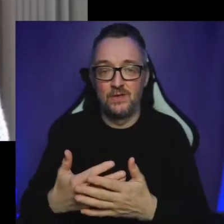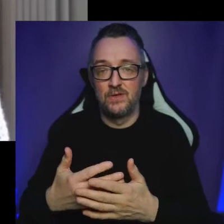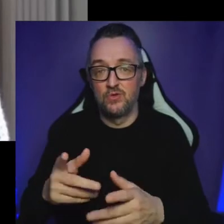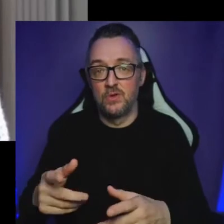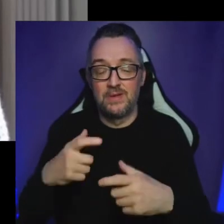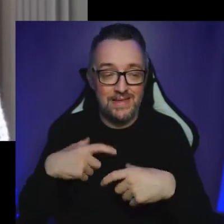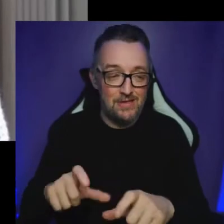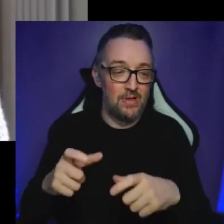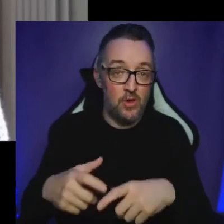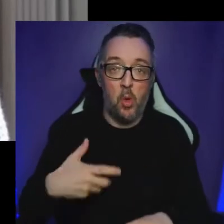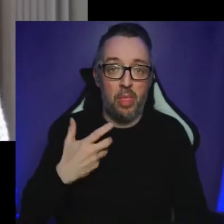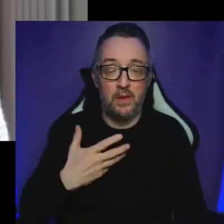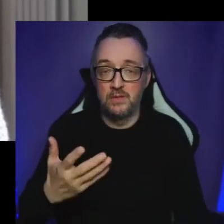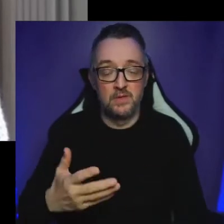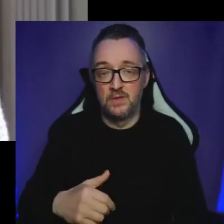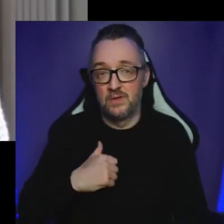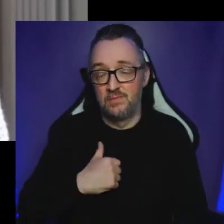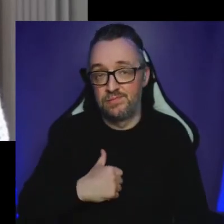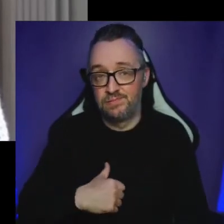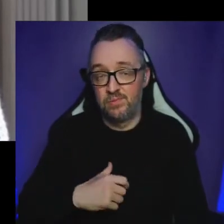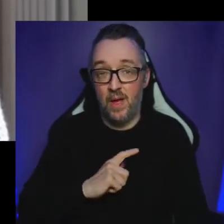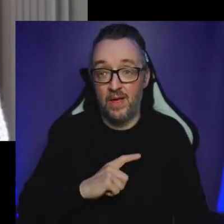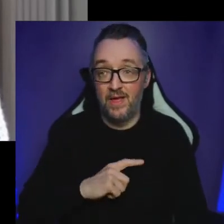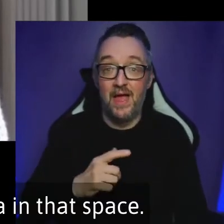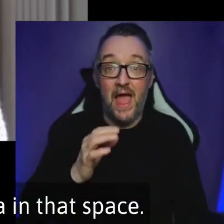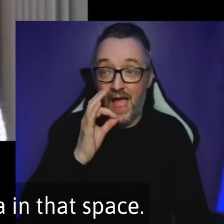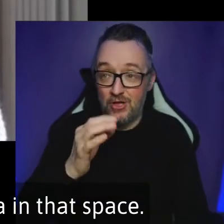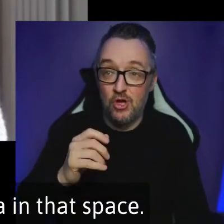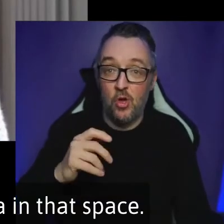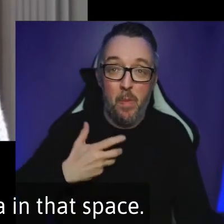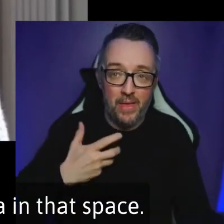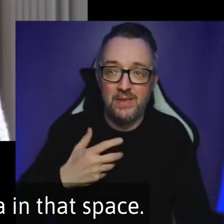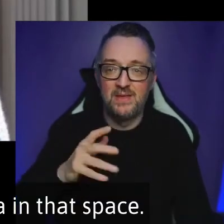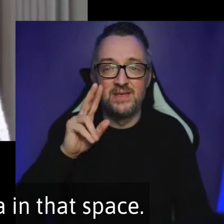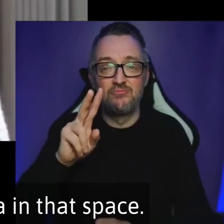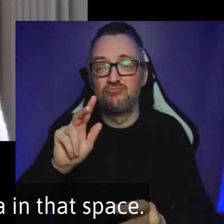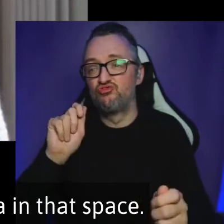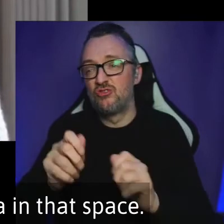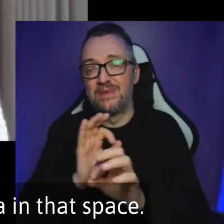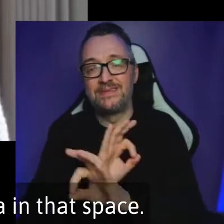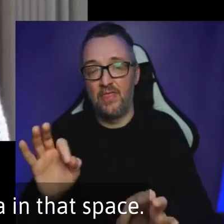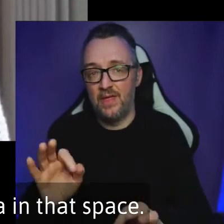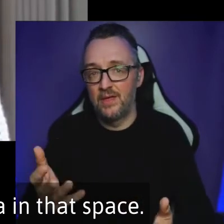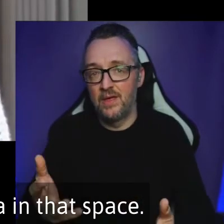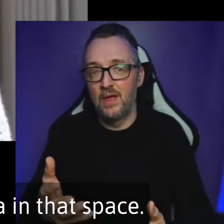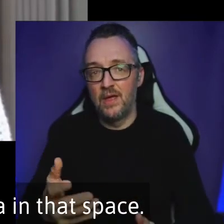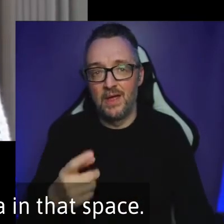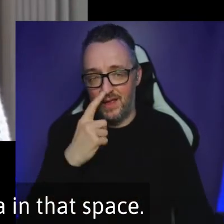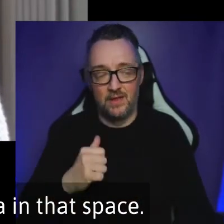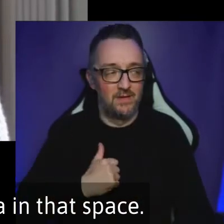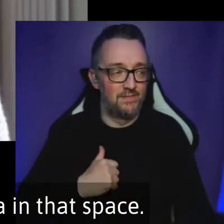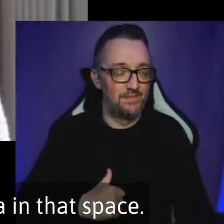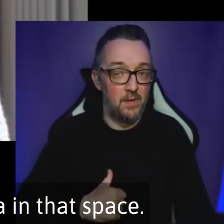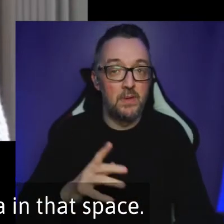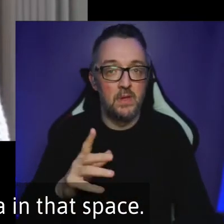complaining when you don't necessarily see the change. But it does help slowly